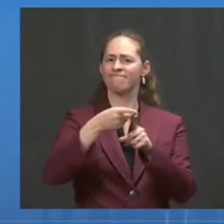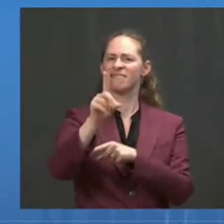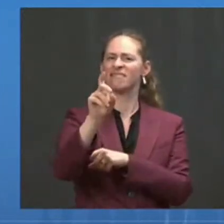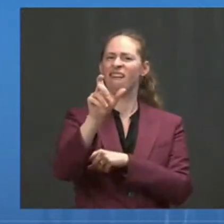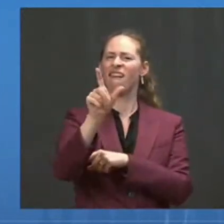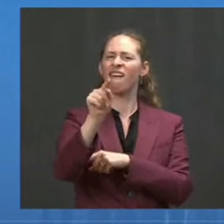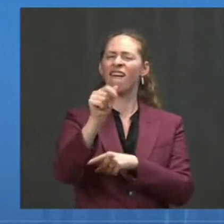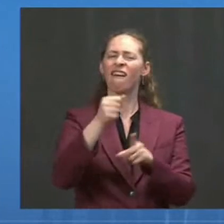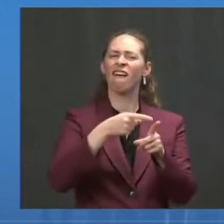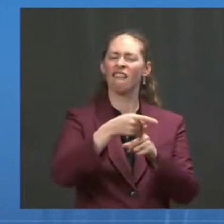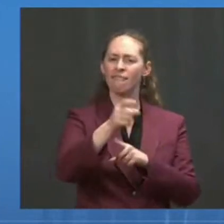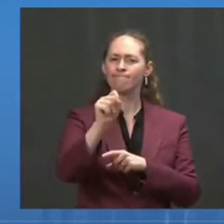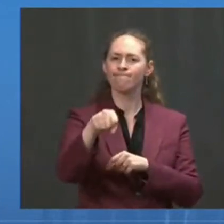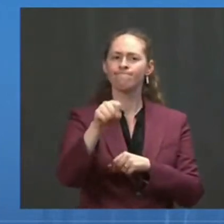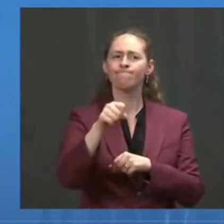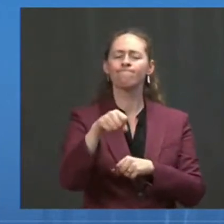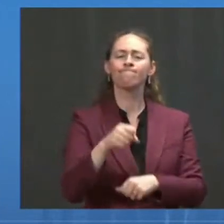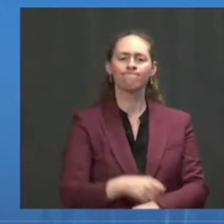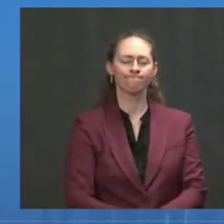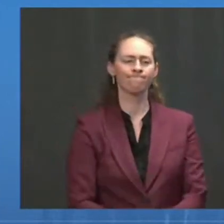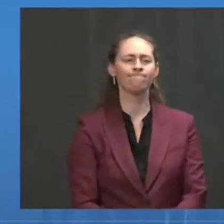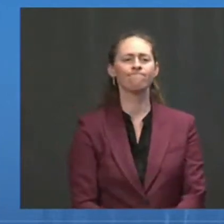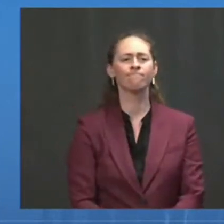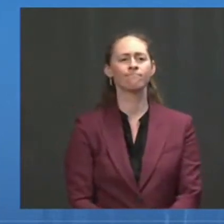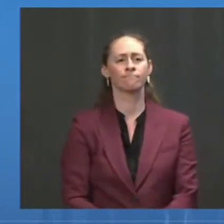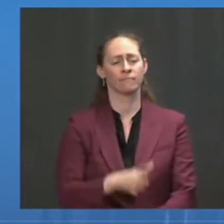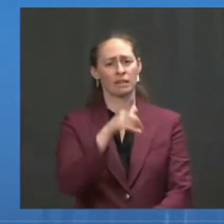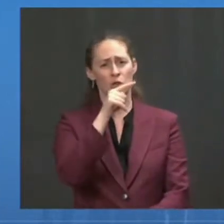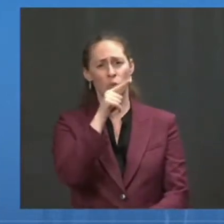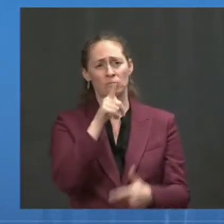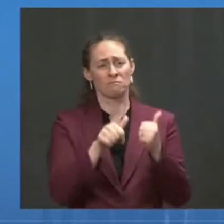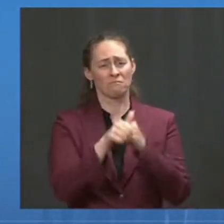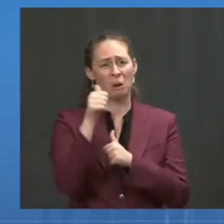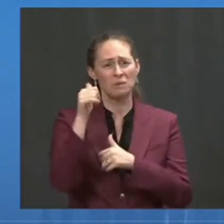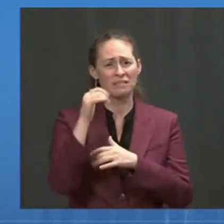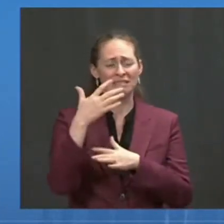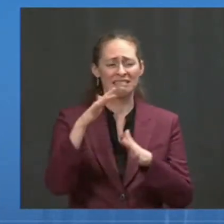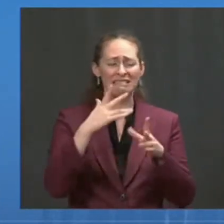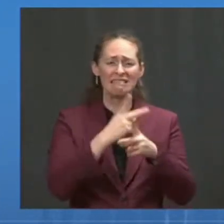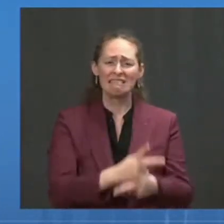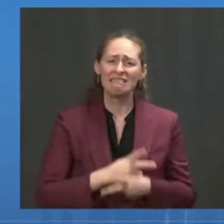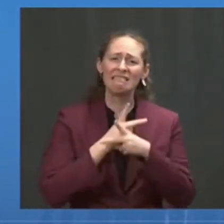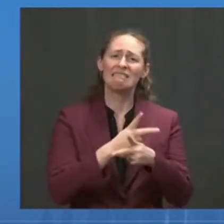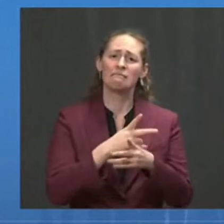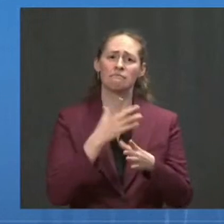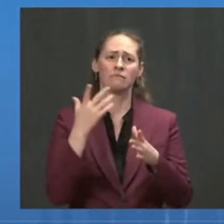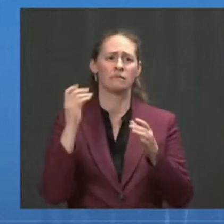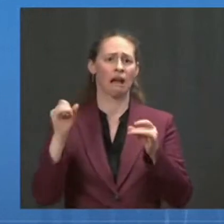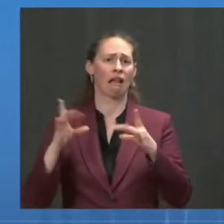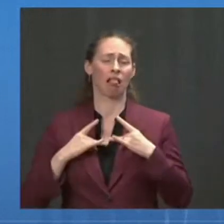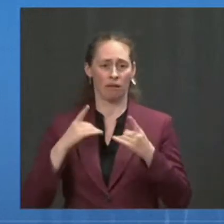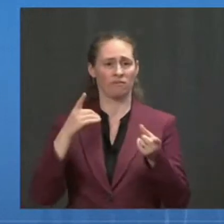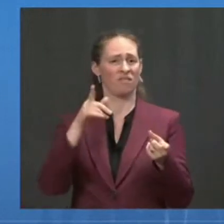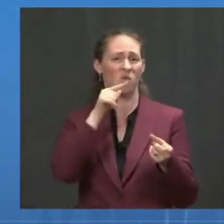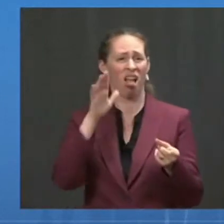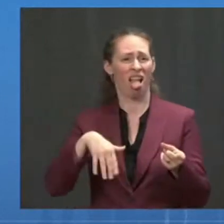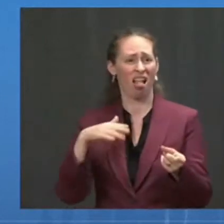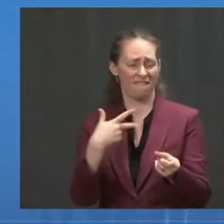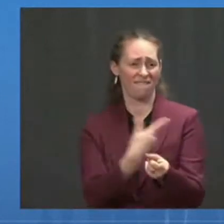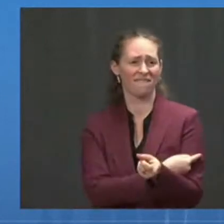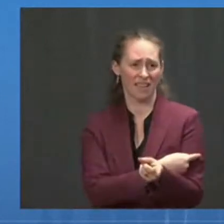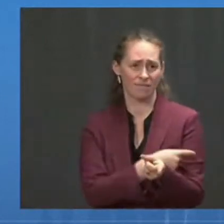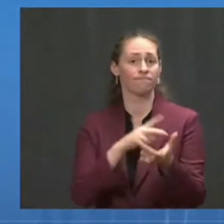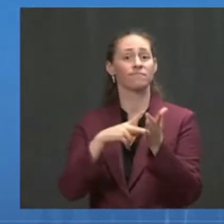not yet been vaccinated. This week, we are taking 2 important steps in encouraging and improving vaccine protection